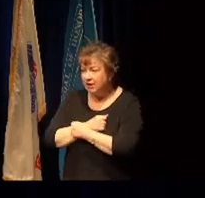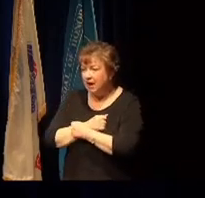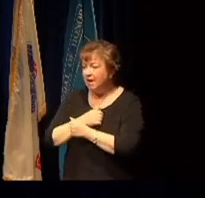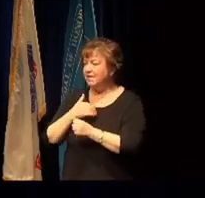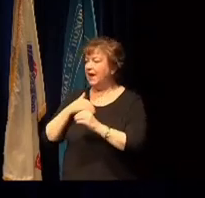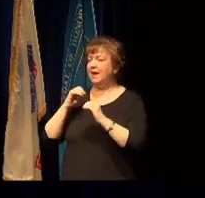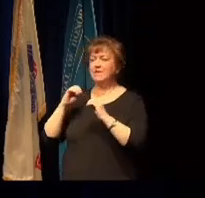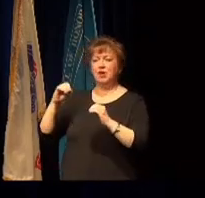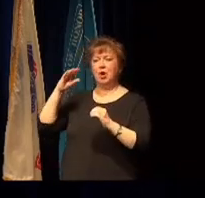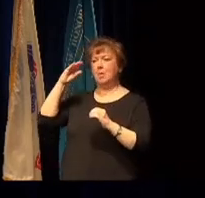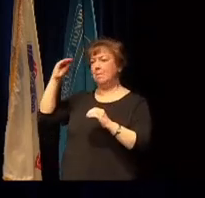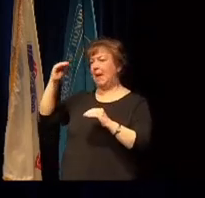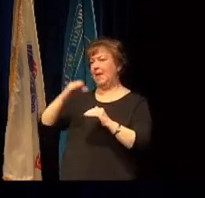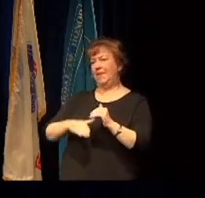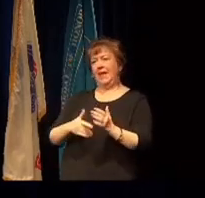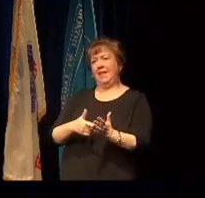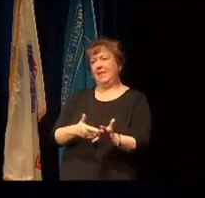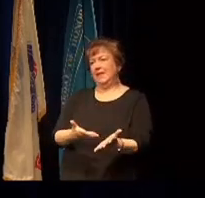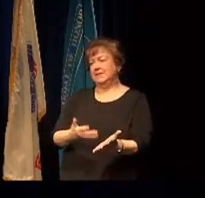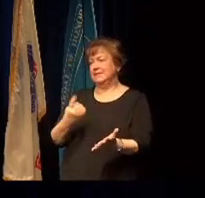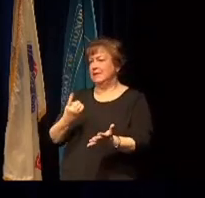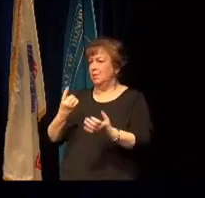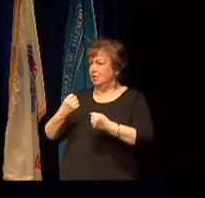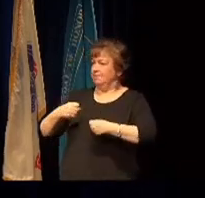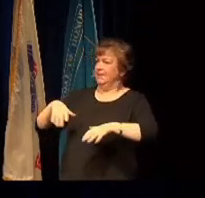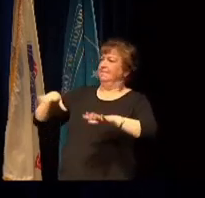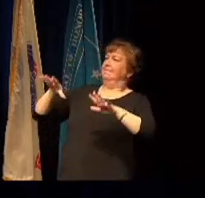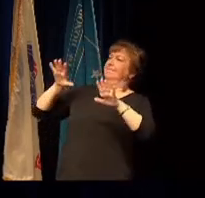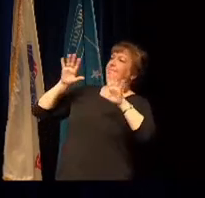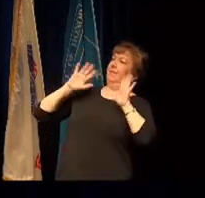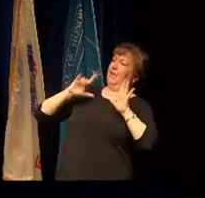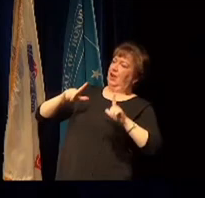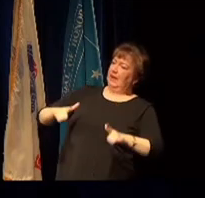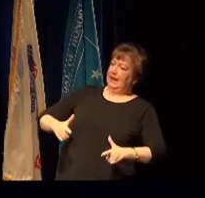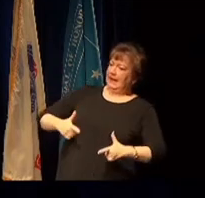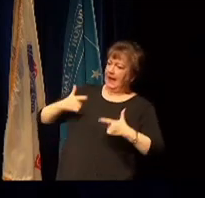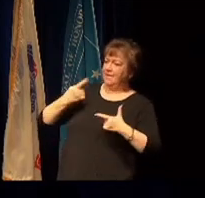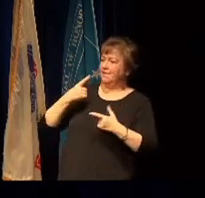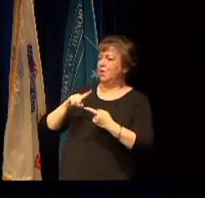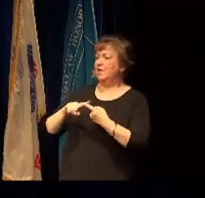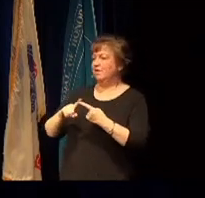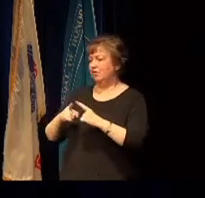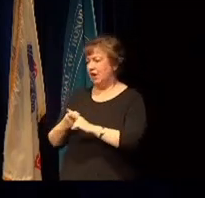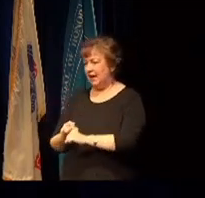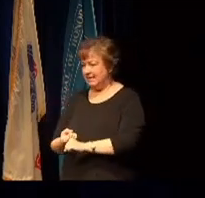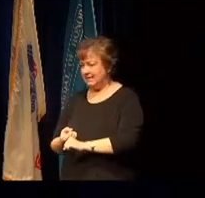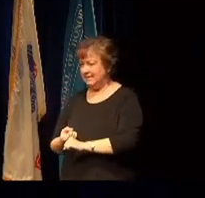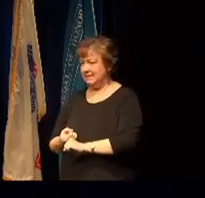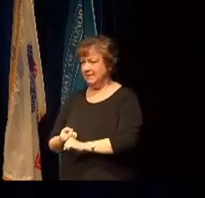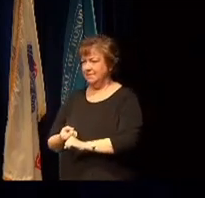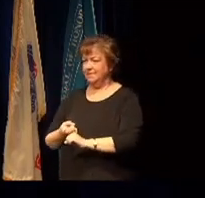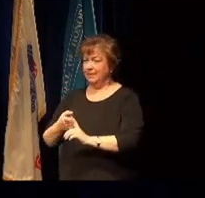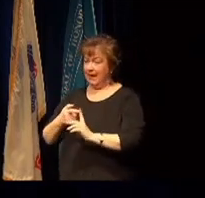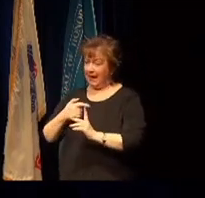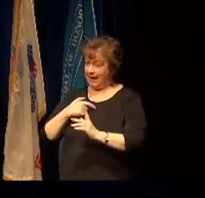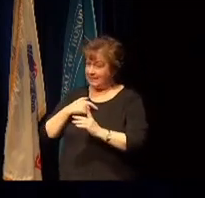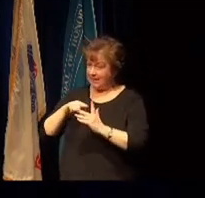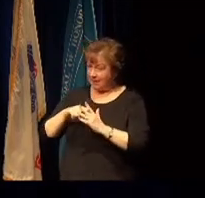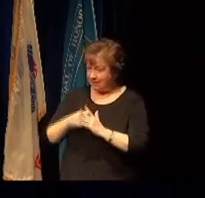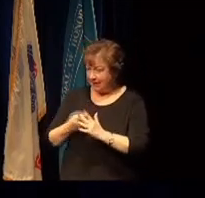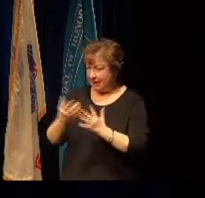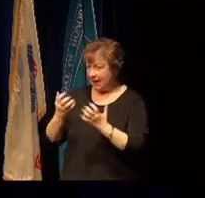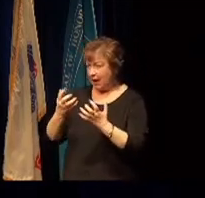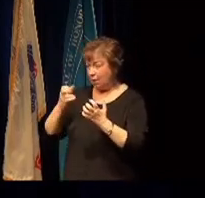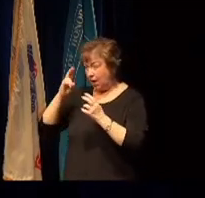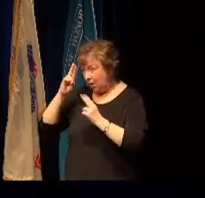this, that a man lay down his life for his friends. So as I begin right now, I want to honor